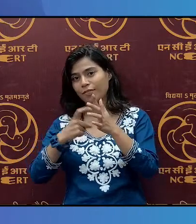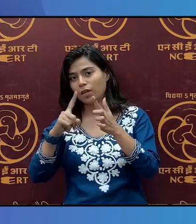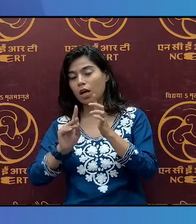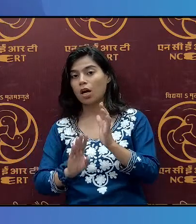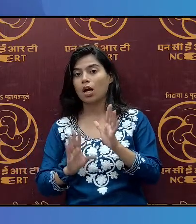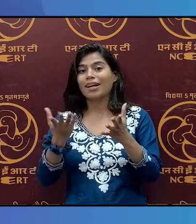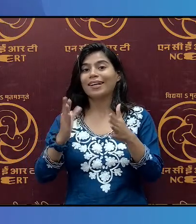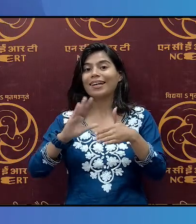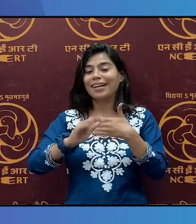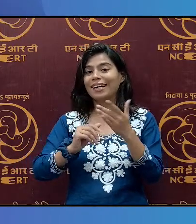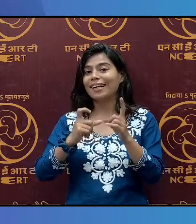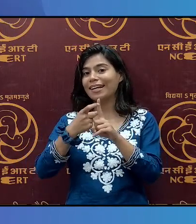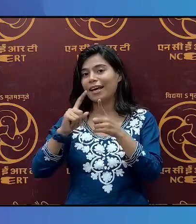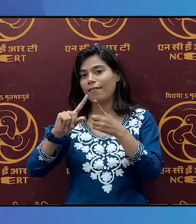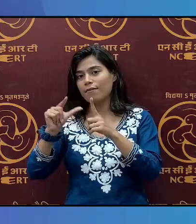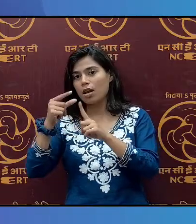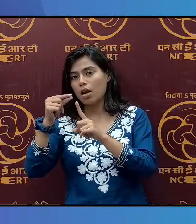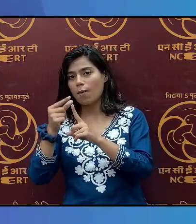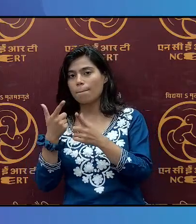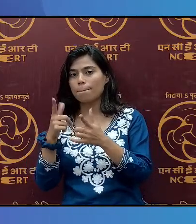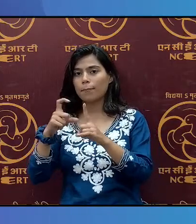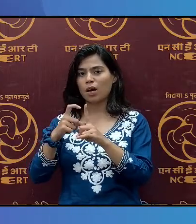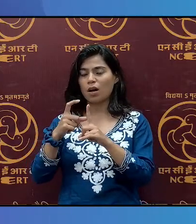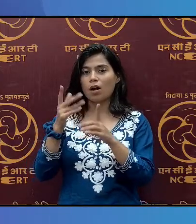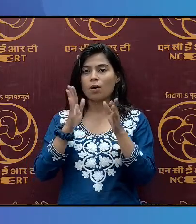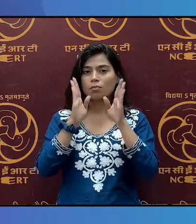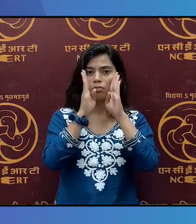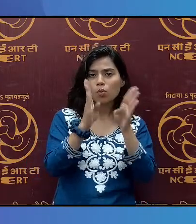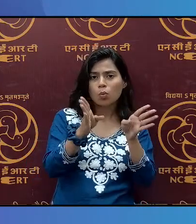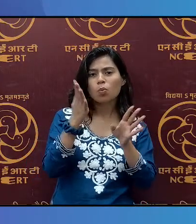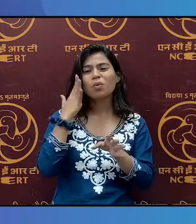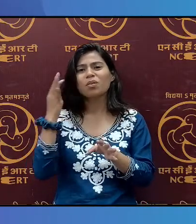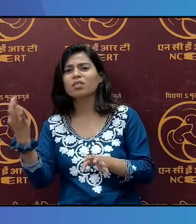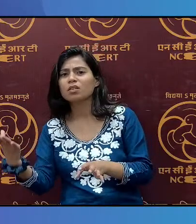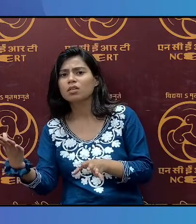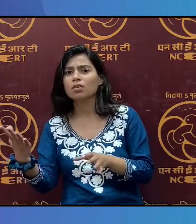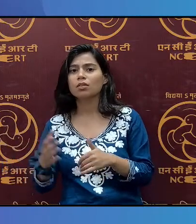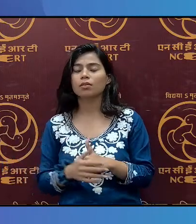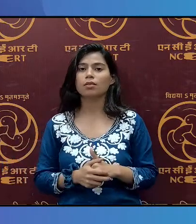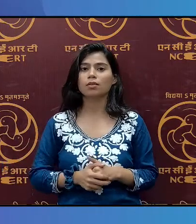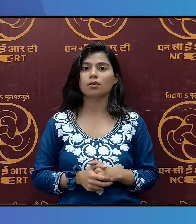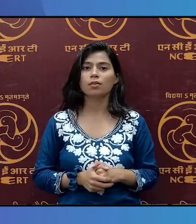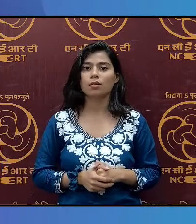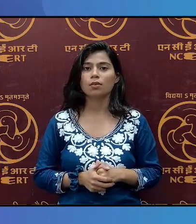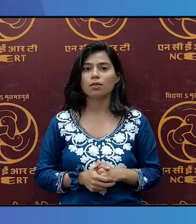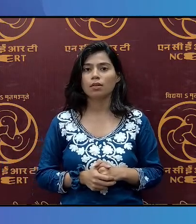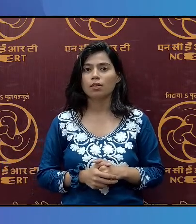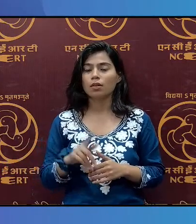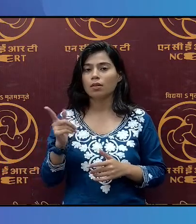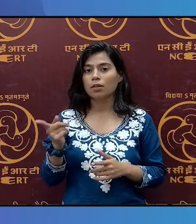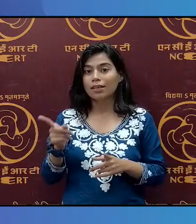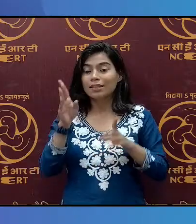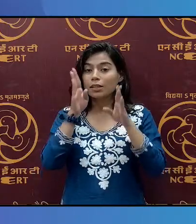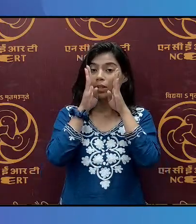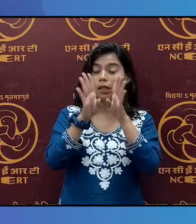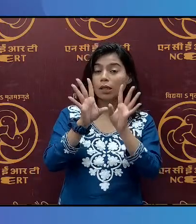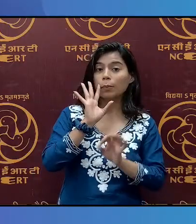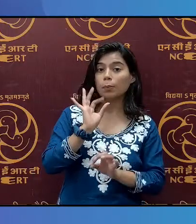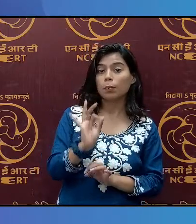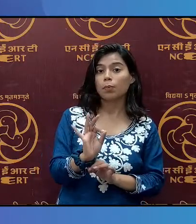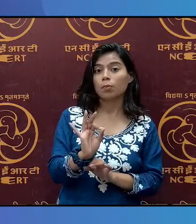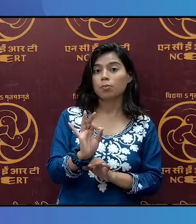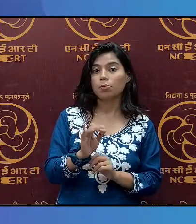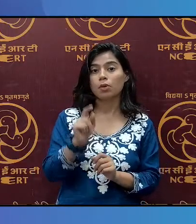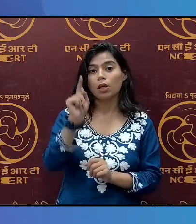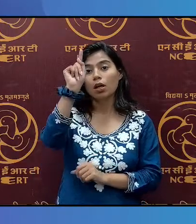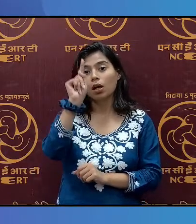avoids all distractions and he can stay on his track. And he can prioritize relevant